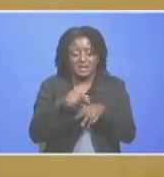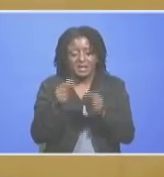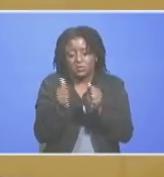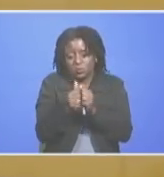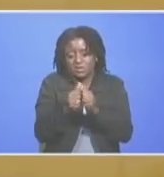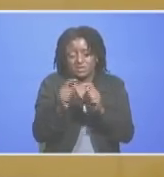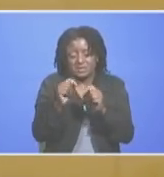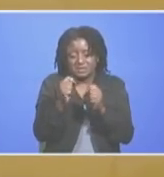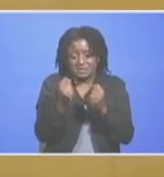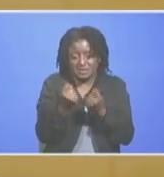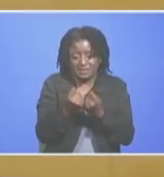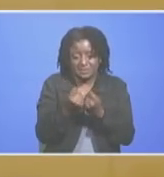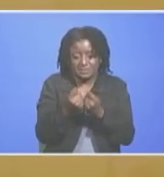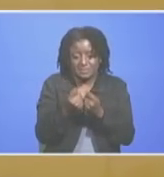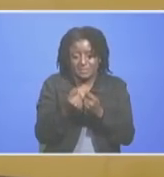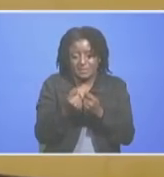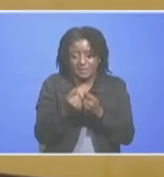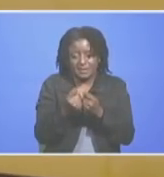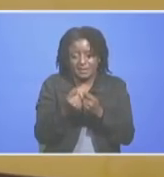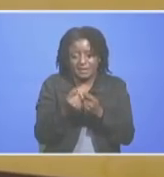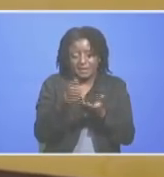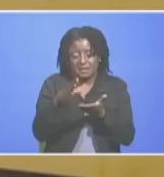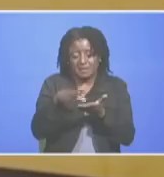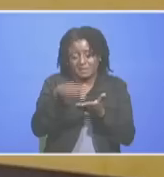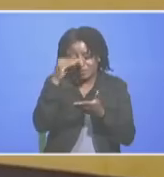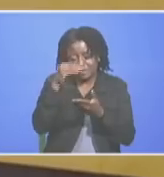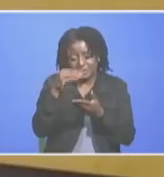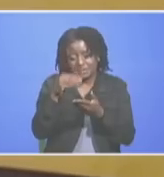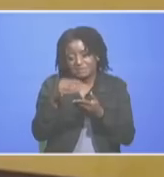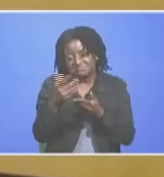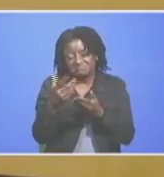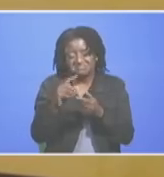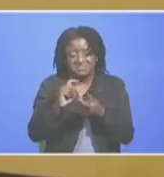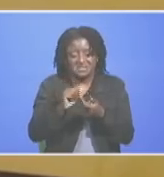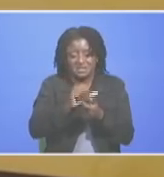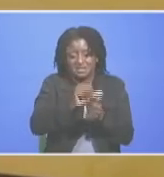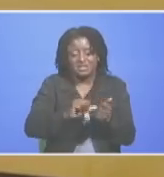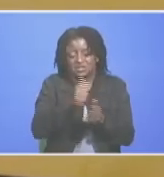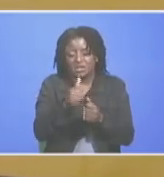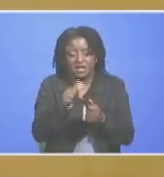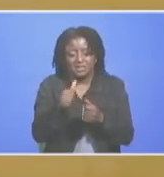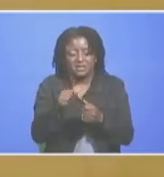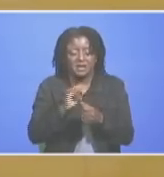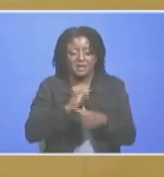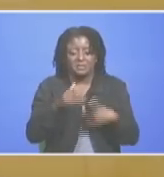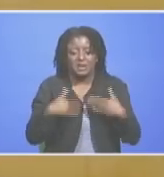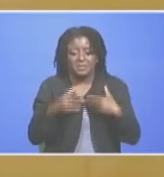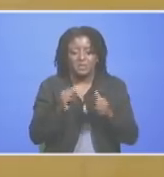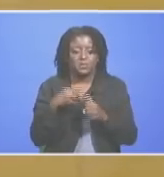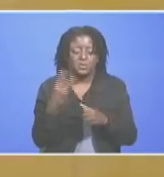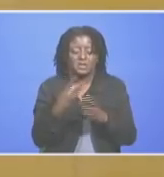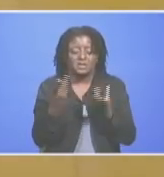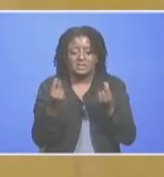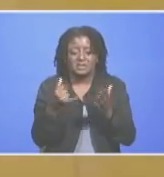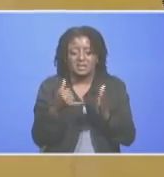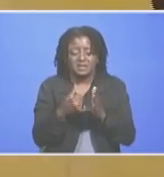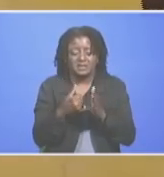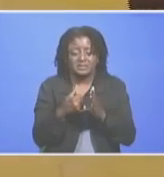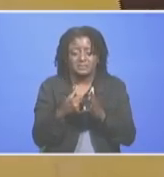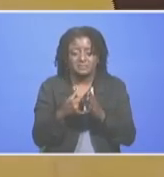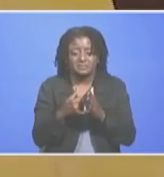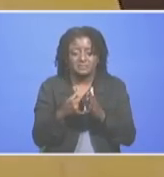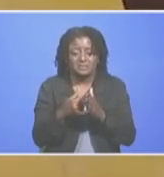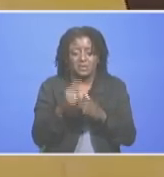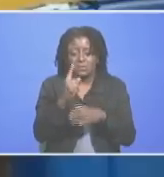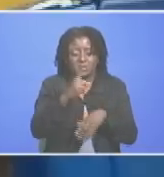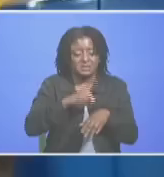the off season, getting to bond a little bit, hang out by the pool. It was definitely a great experience. I'm glad we did it. Sad that we couldn't have done it a couple years in a row, but